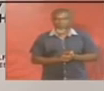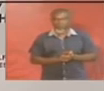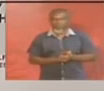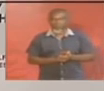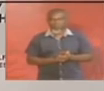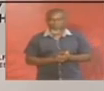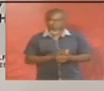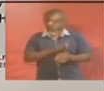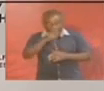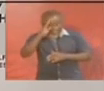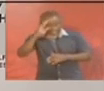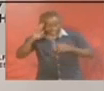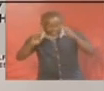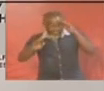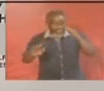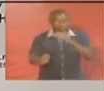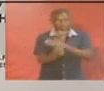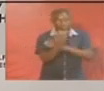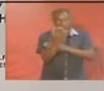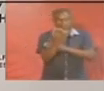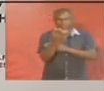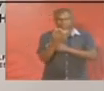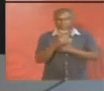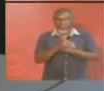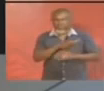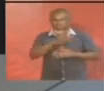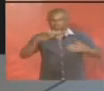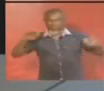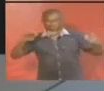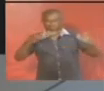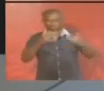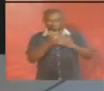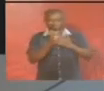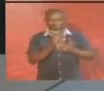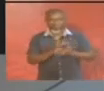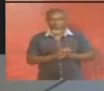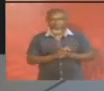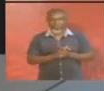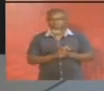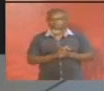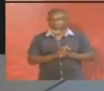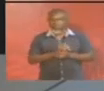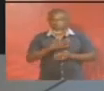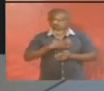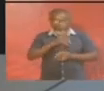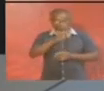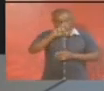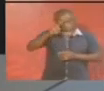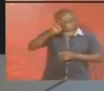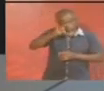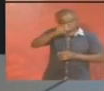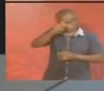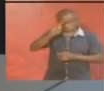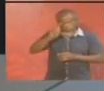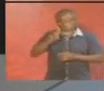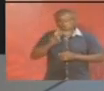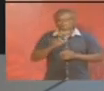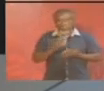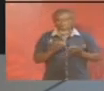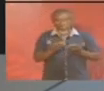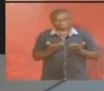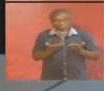Hi, good morning, everyone. Fayola Bostic, Wired 868. My first question has to do